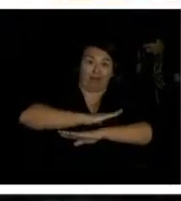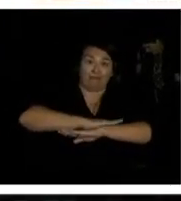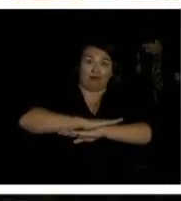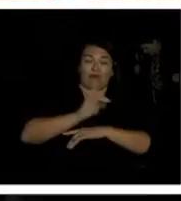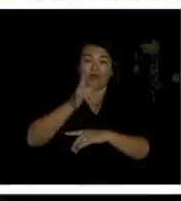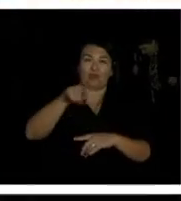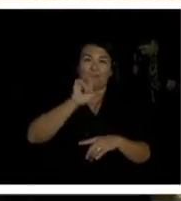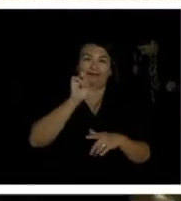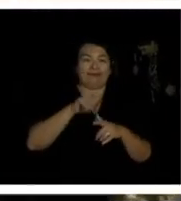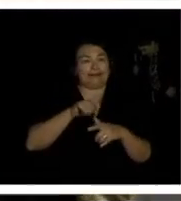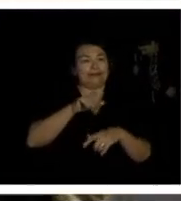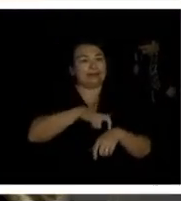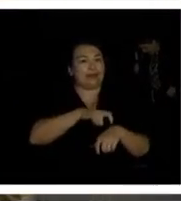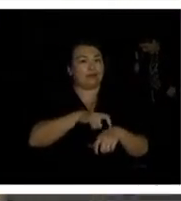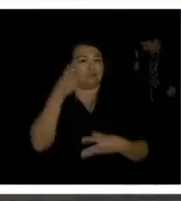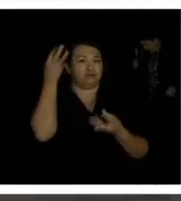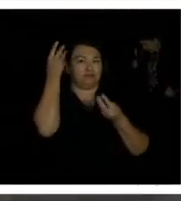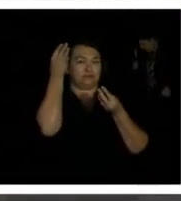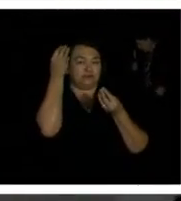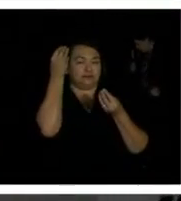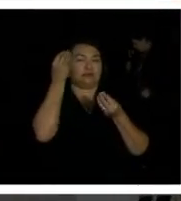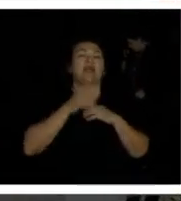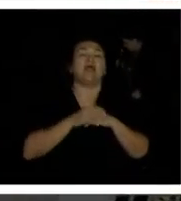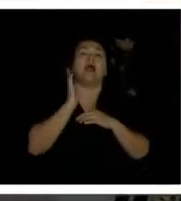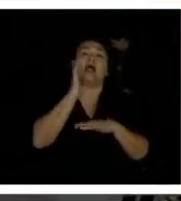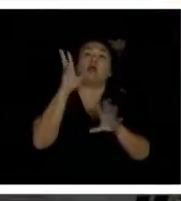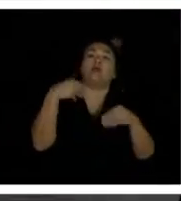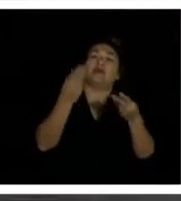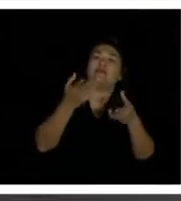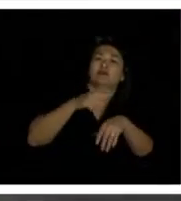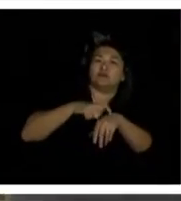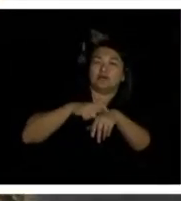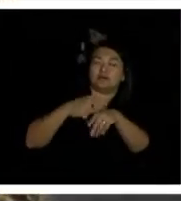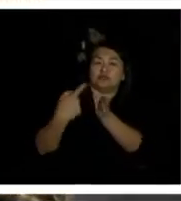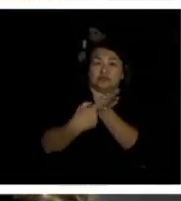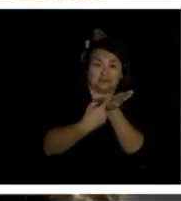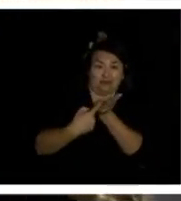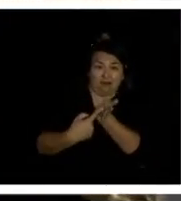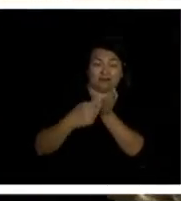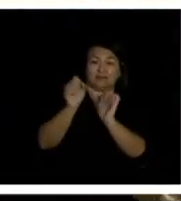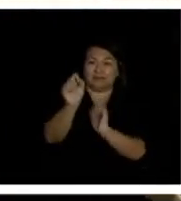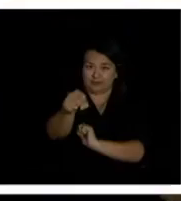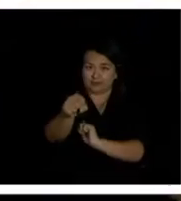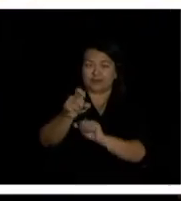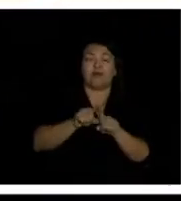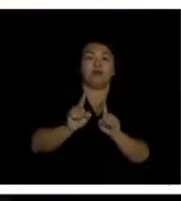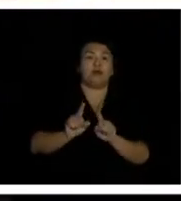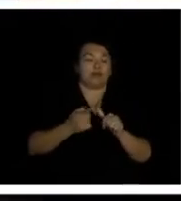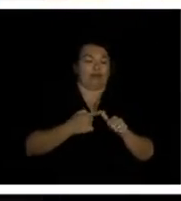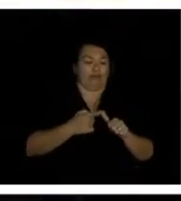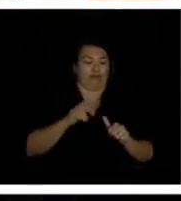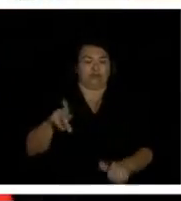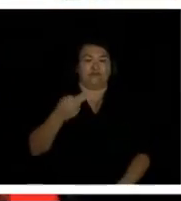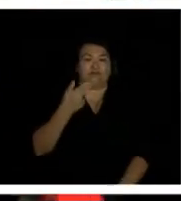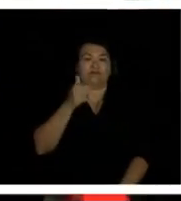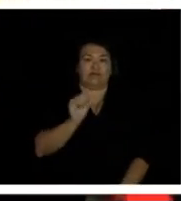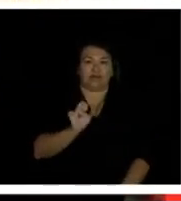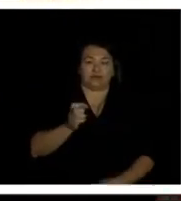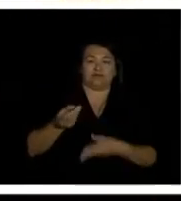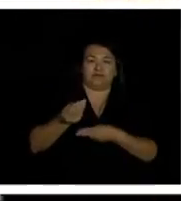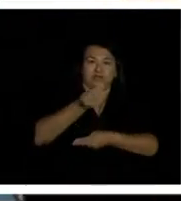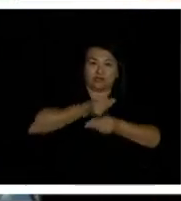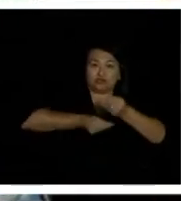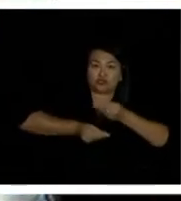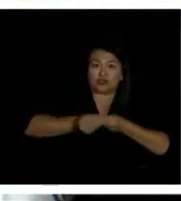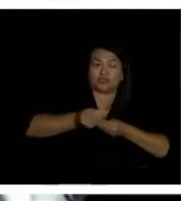some time to think. I will give you time to discuss, but the first phase of the exchange is